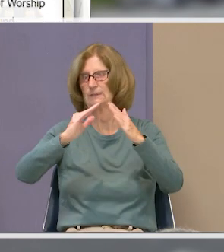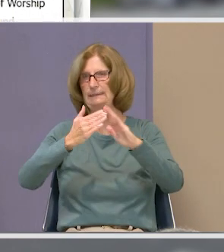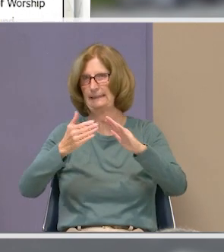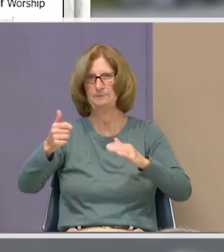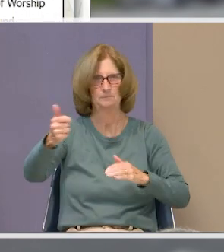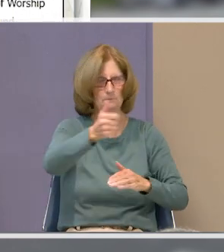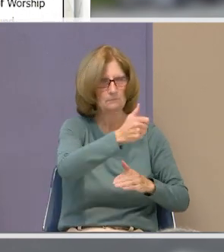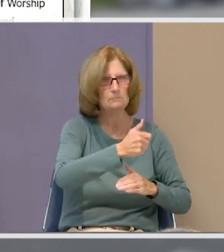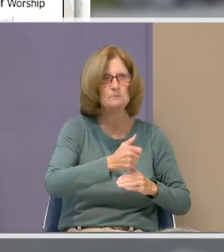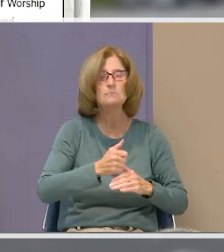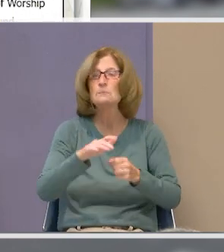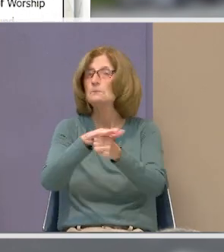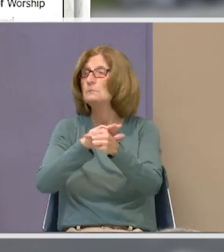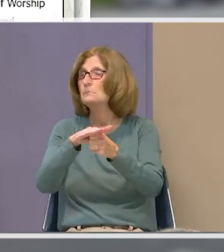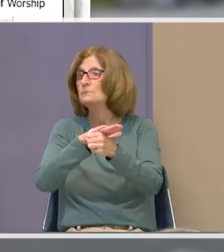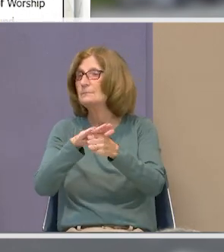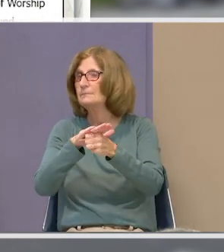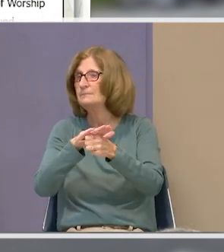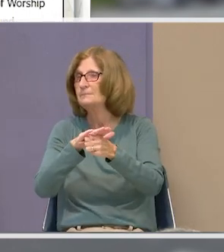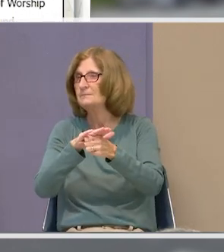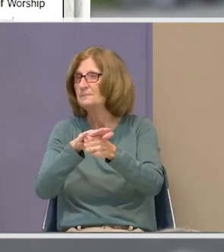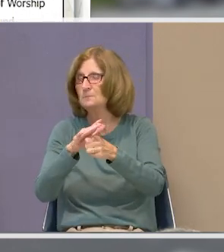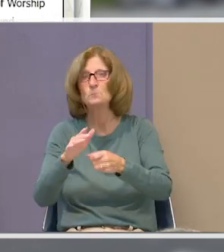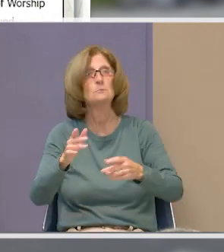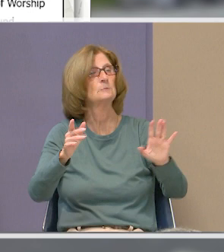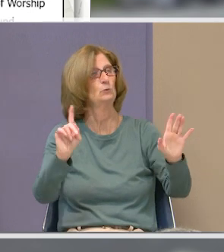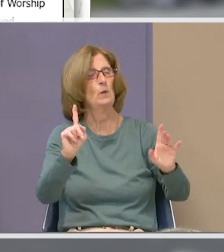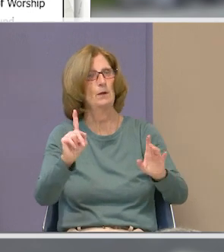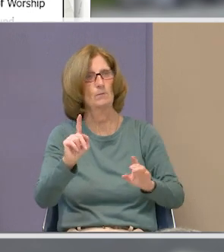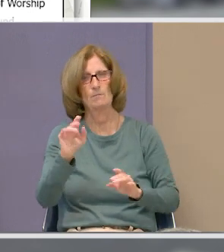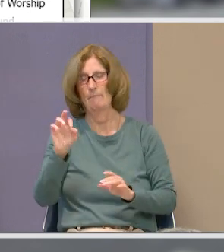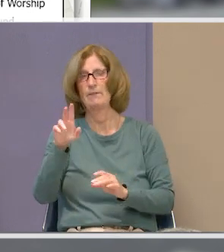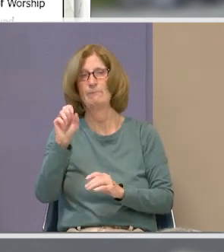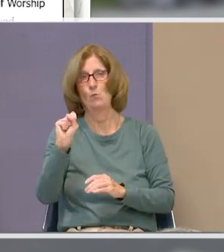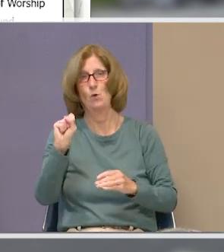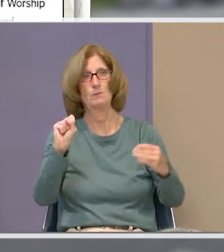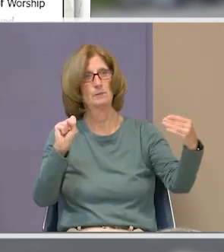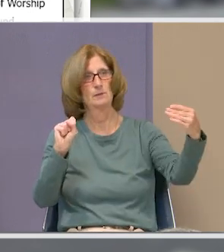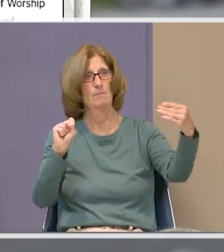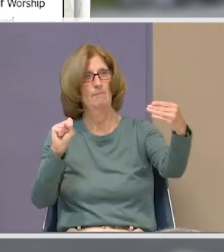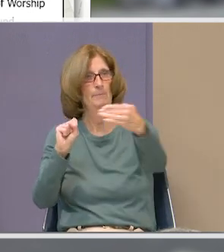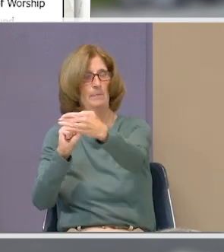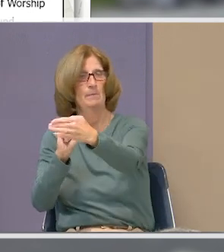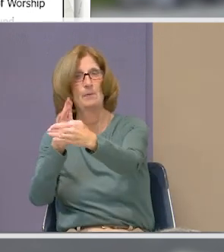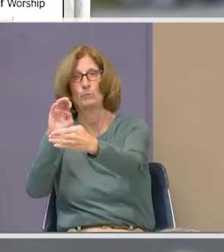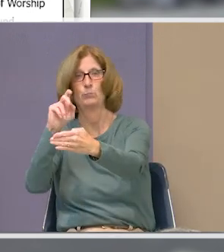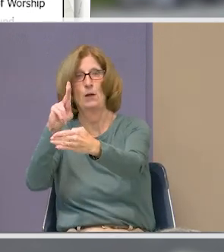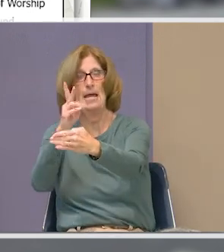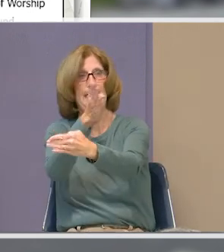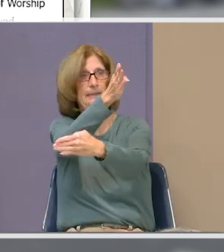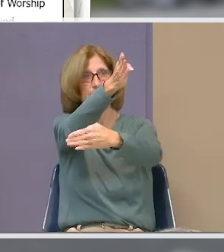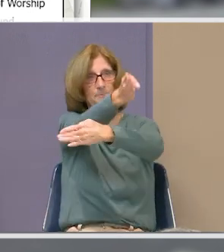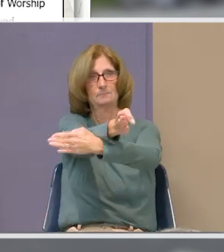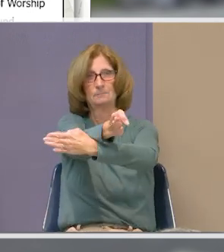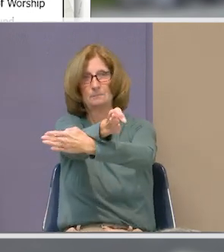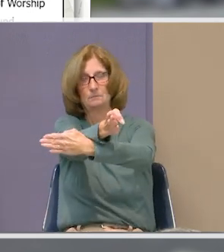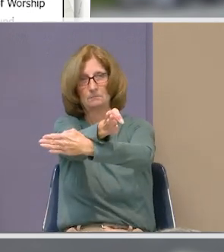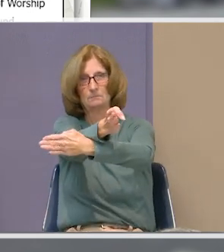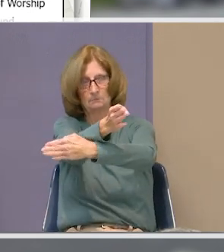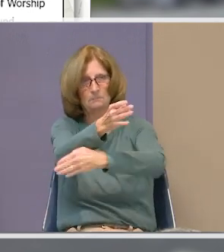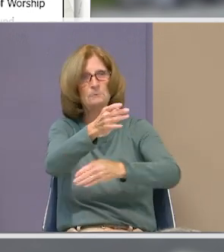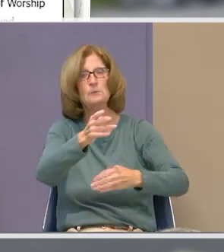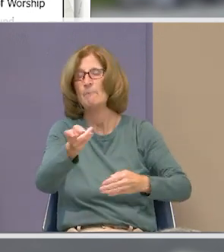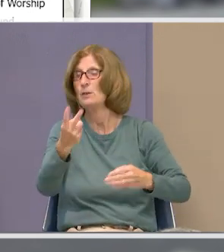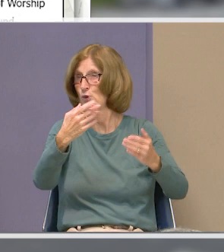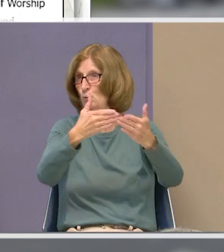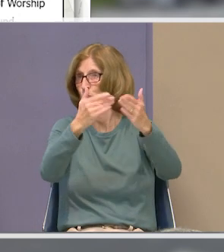The project location. So again, it's at the intersection of Forbes Avenue and Braddock. You can see here on this map. It's on the border of